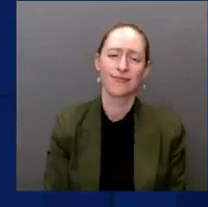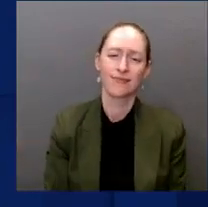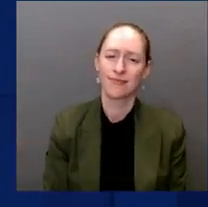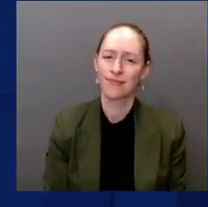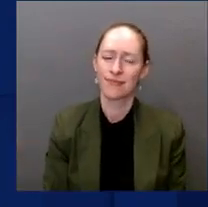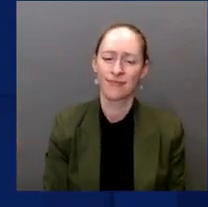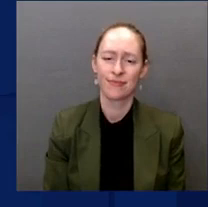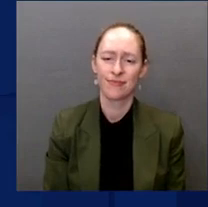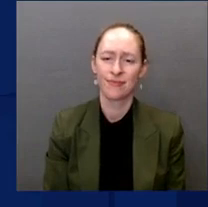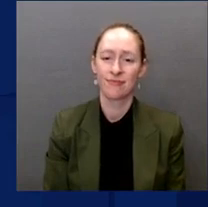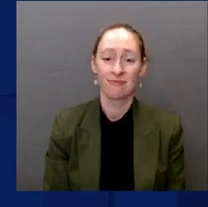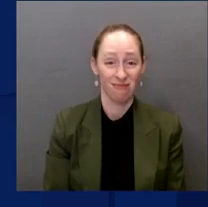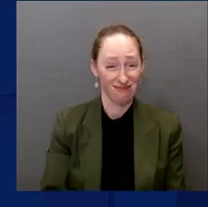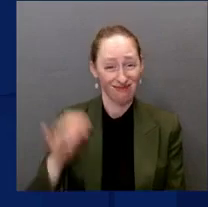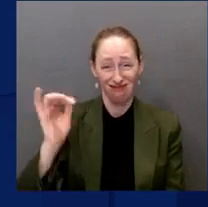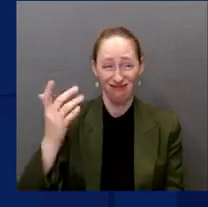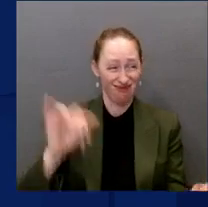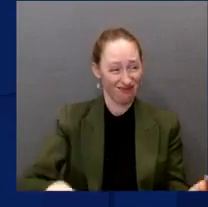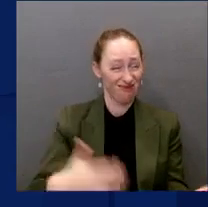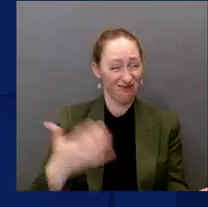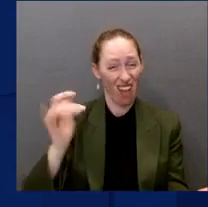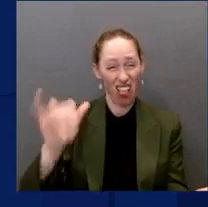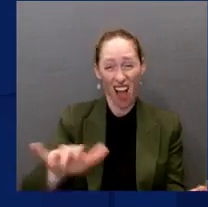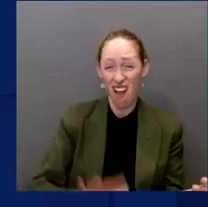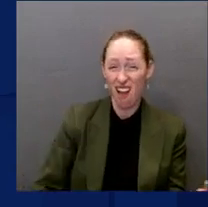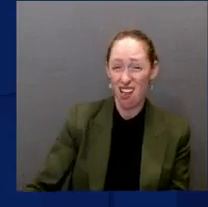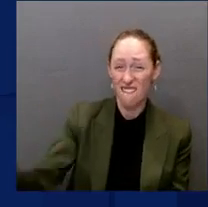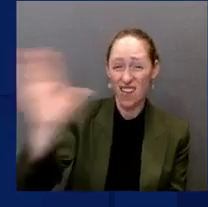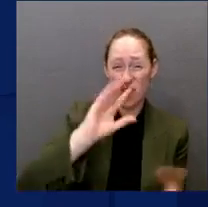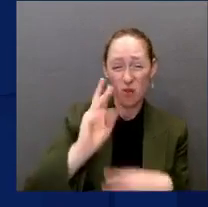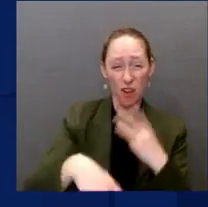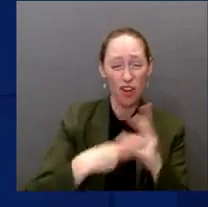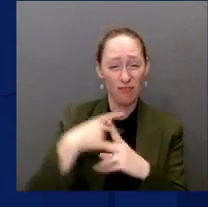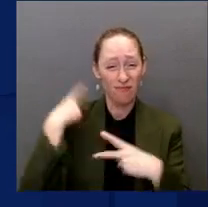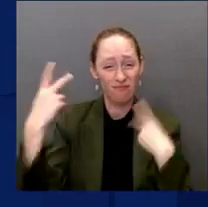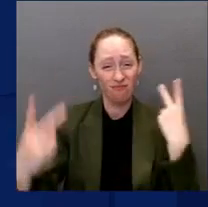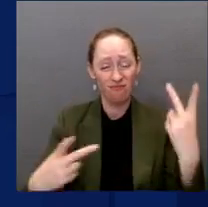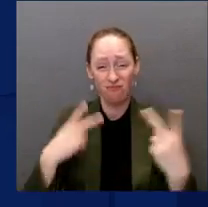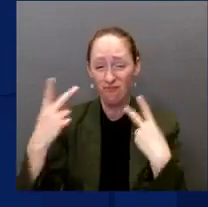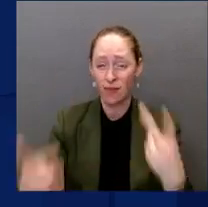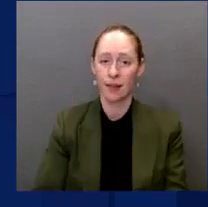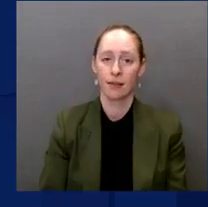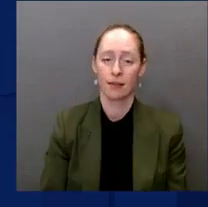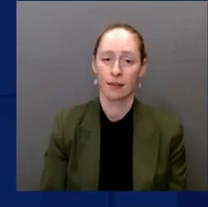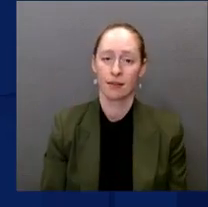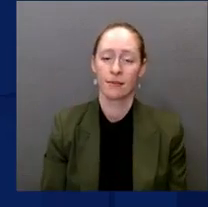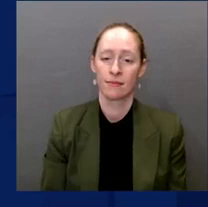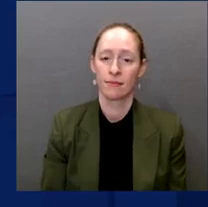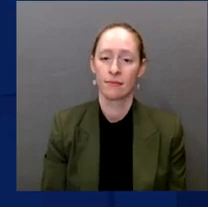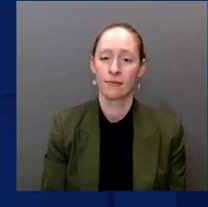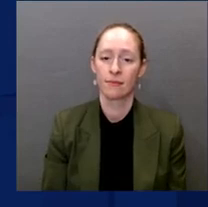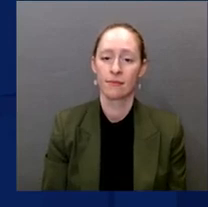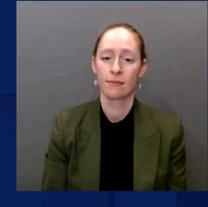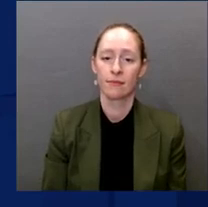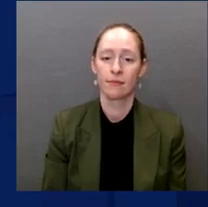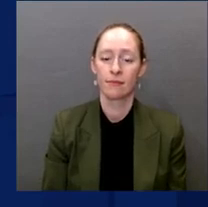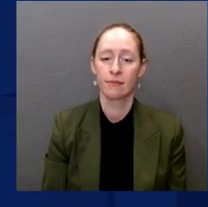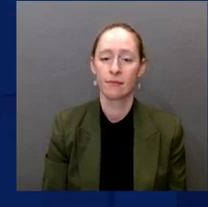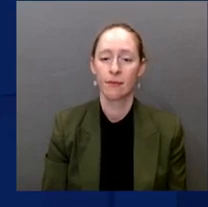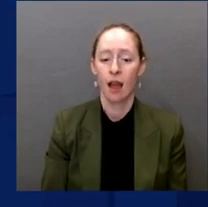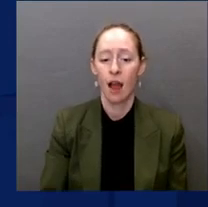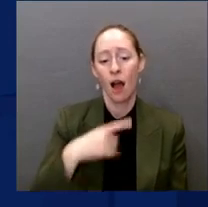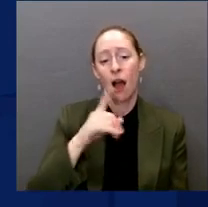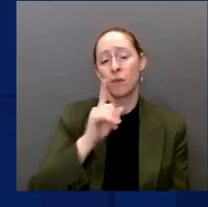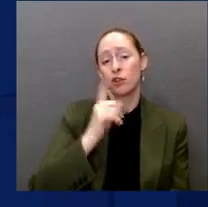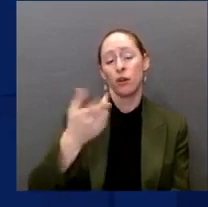let me close with this. I believe America, and you're tired of hearing me say it, I'm sure, is at an inflection point. It